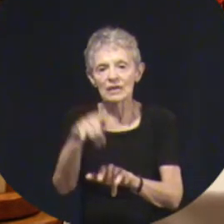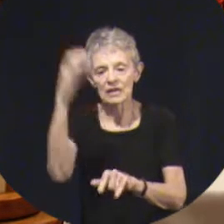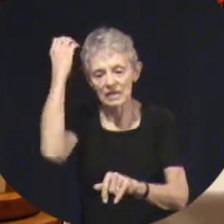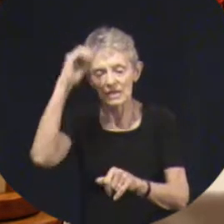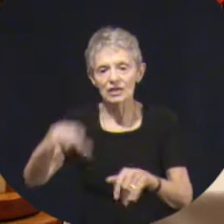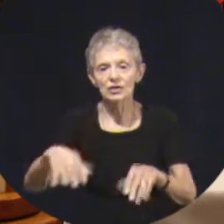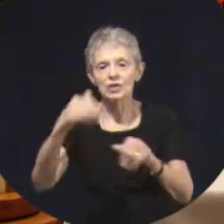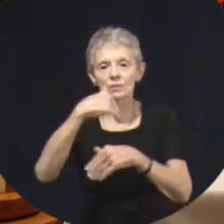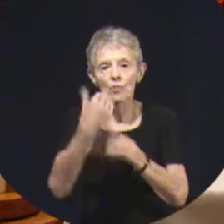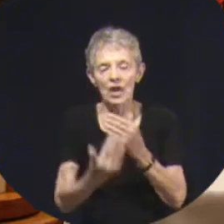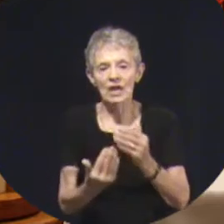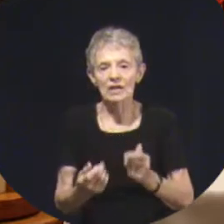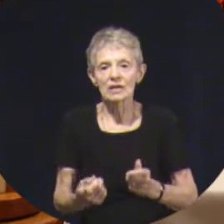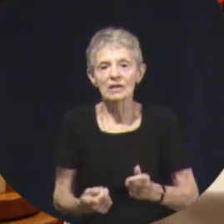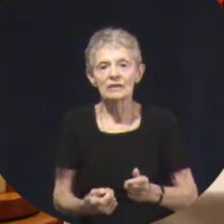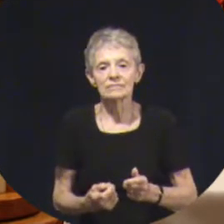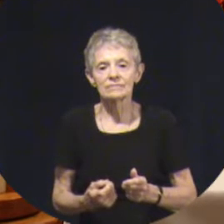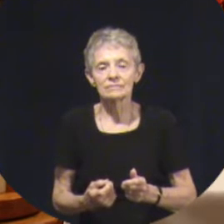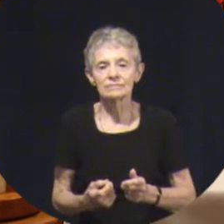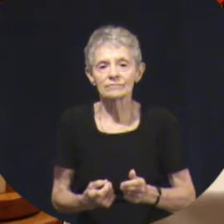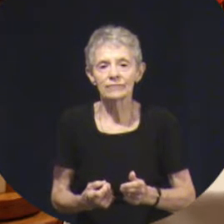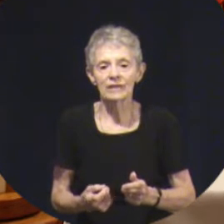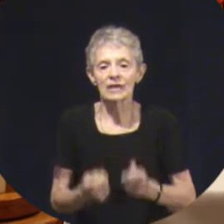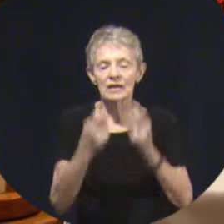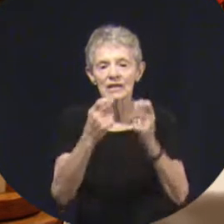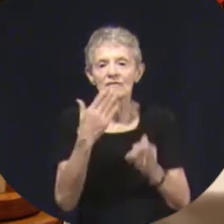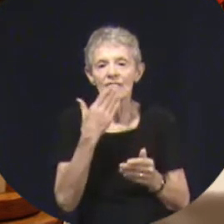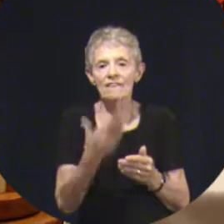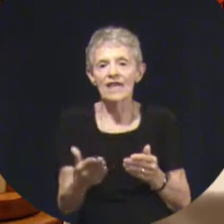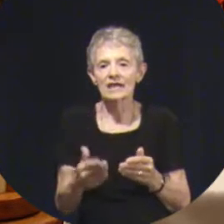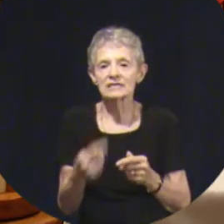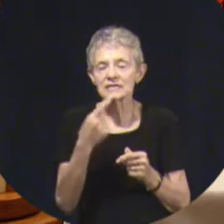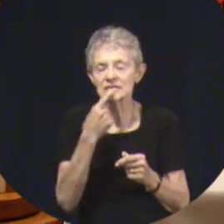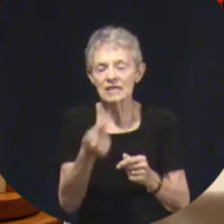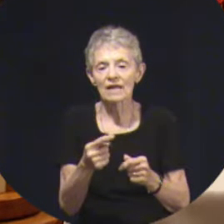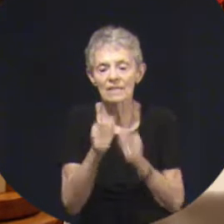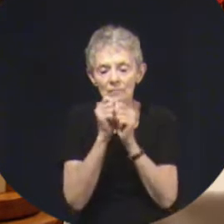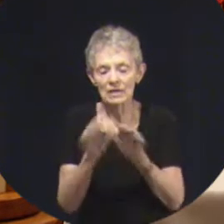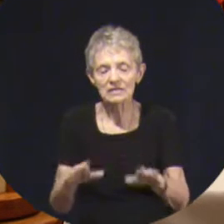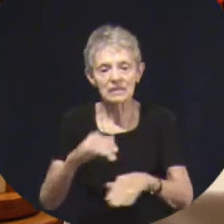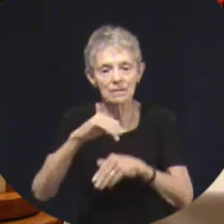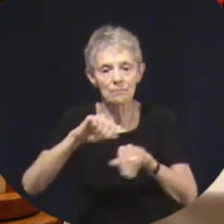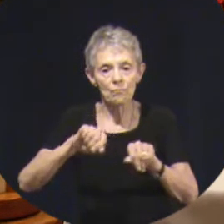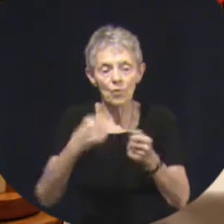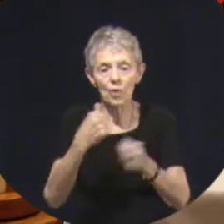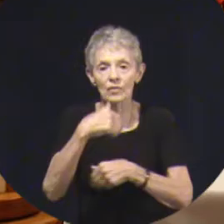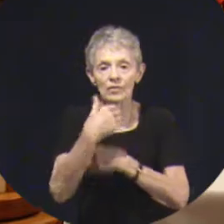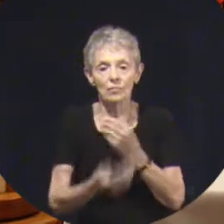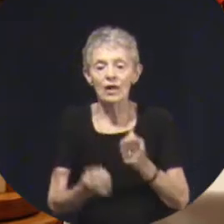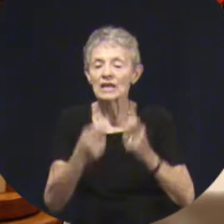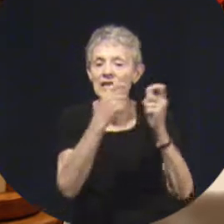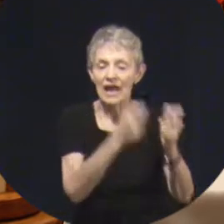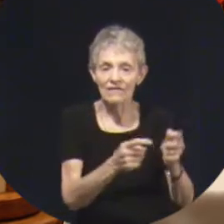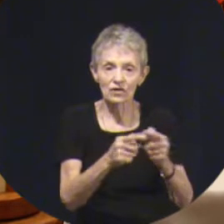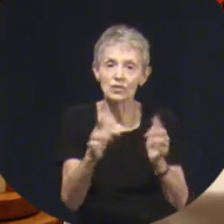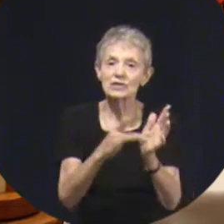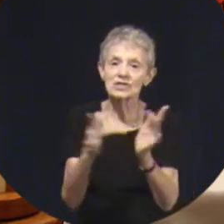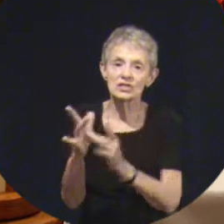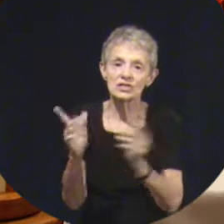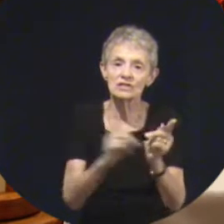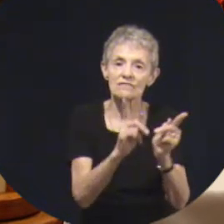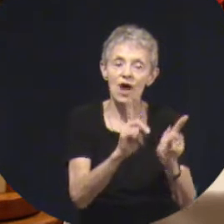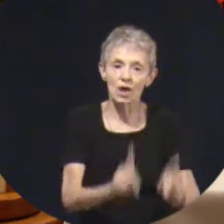and blood of your Son, our Lord Jesus Christ, at whose command we celebrate these mysteries. For on the night he was